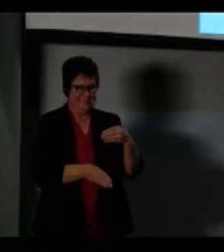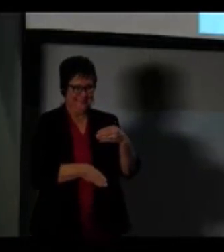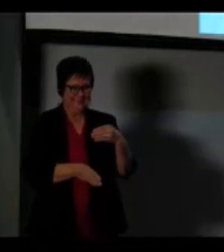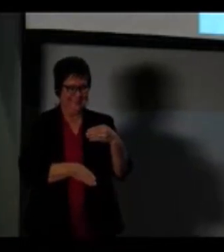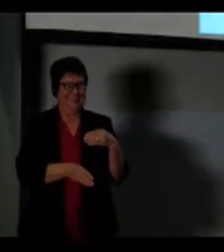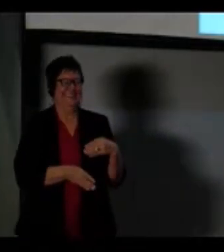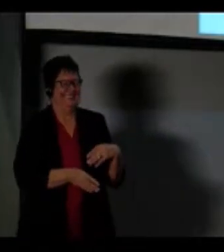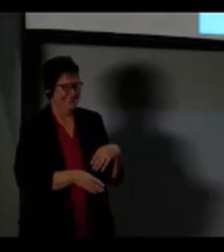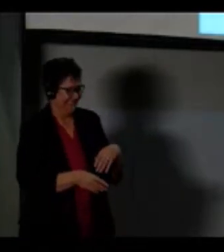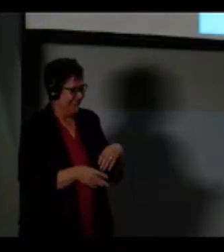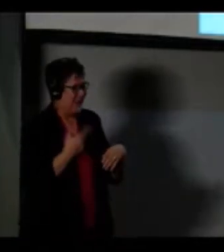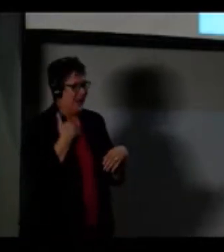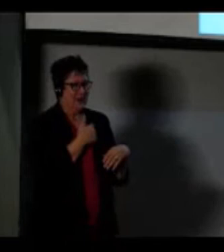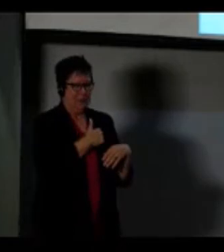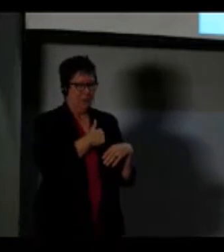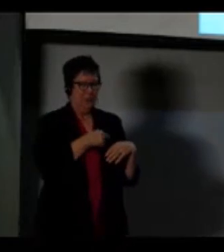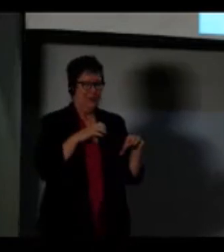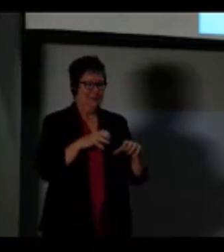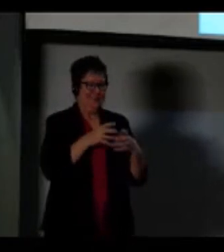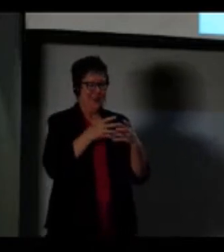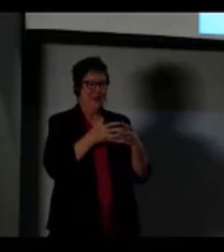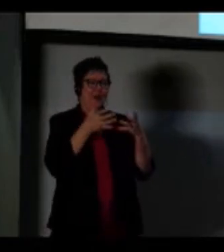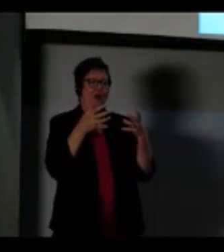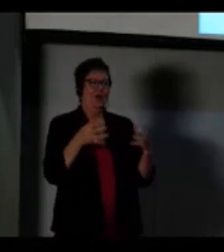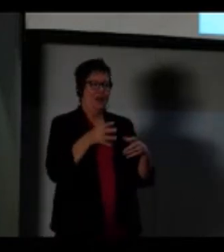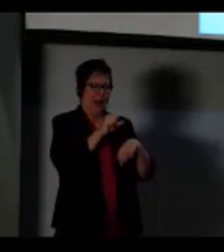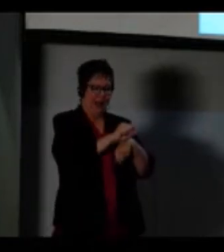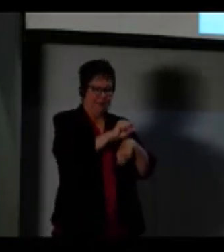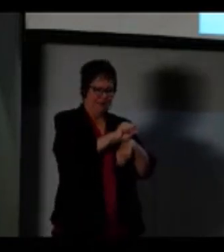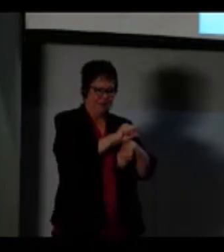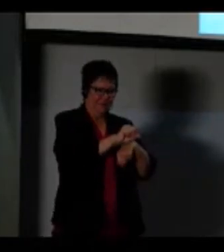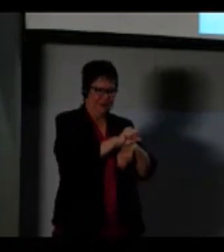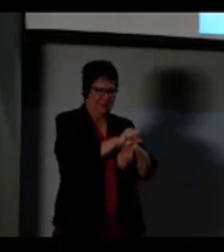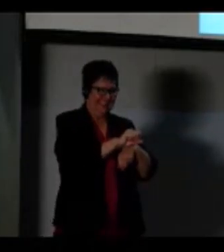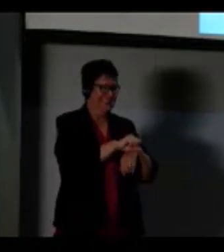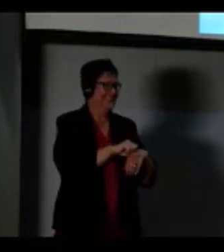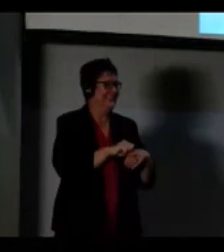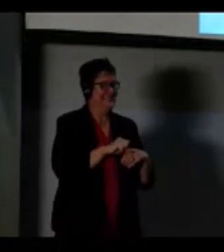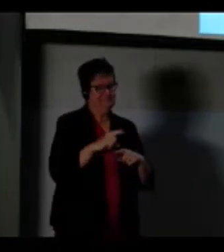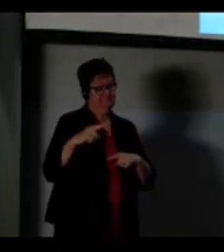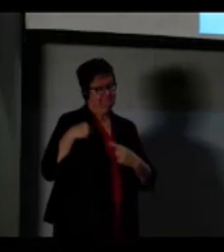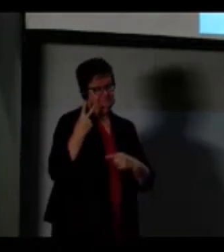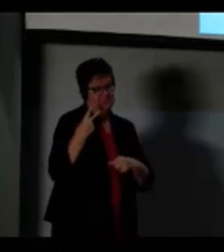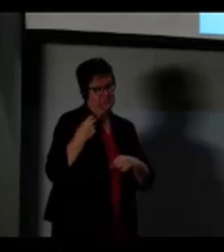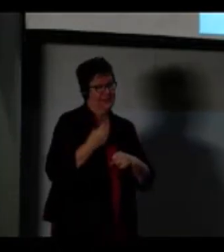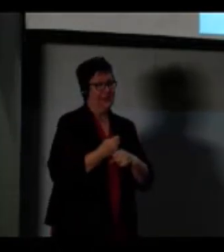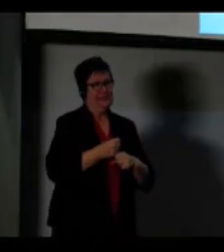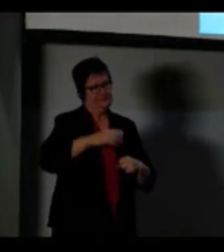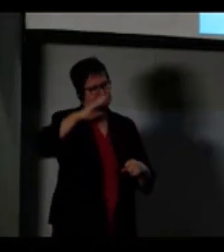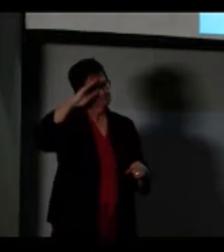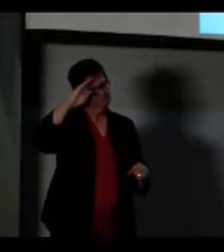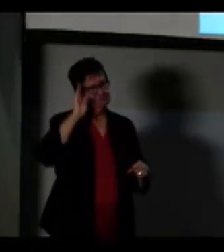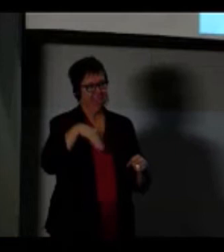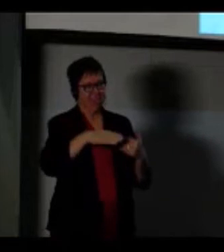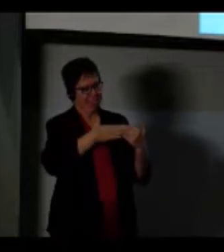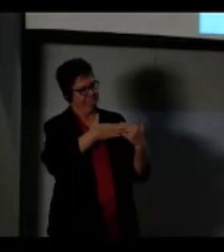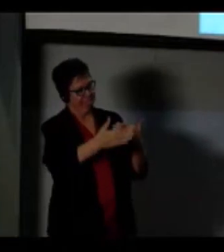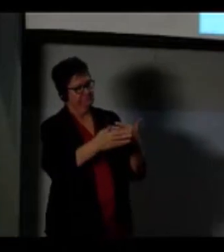in the 2 years we've been working under this grant, but there's a lot more that we need to do.